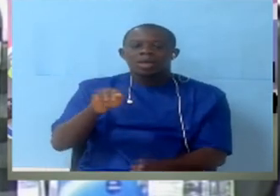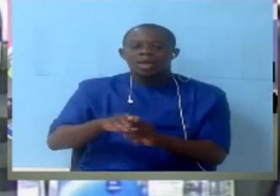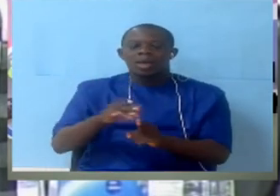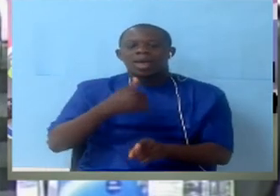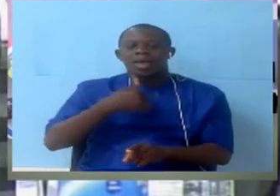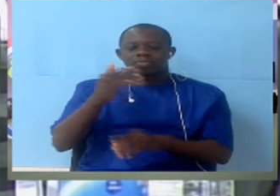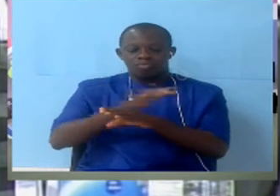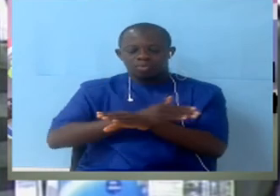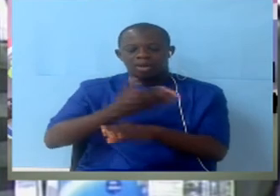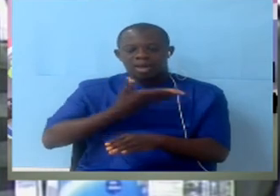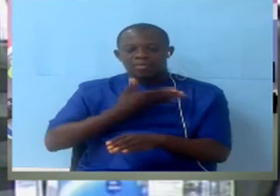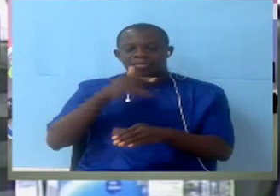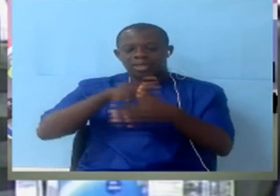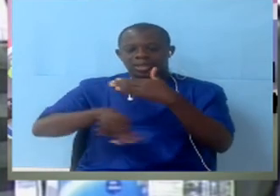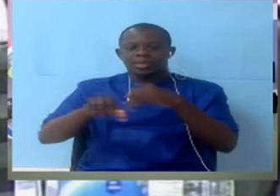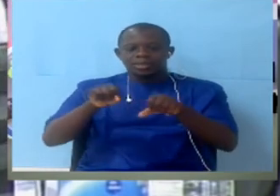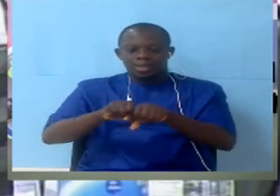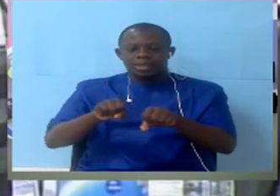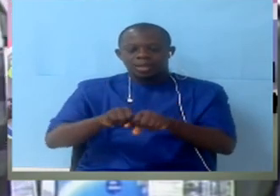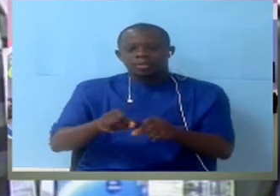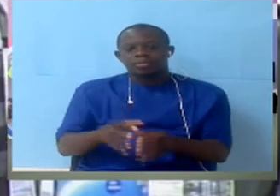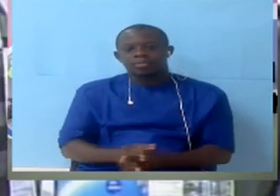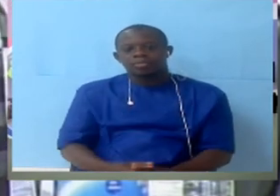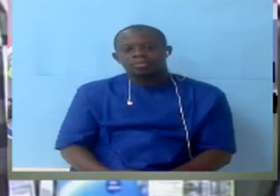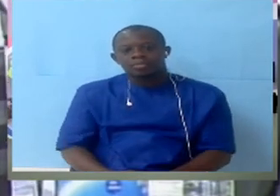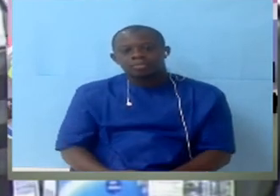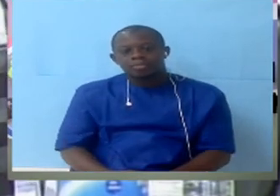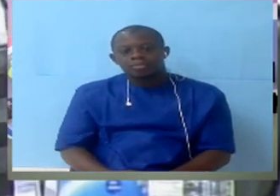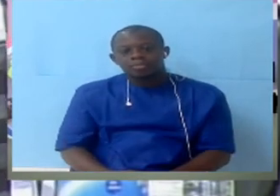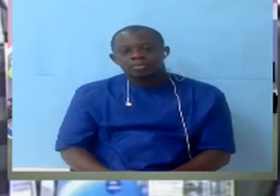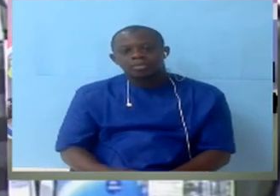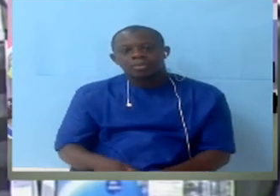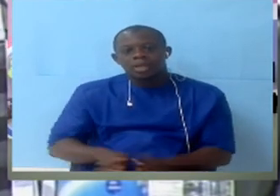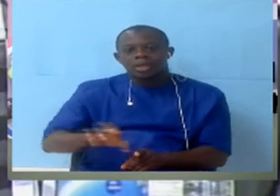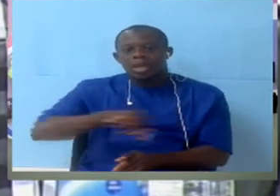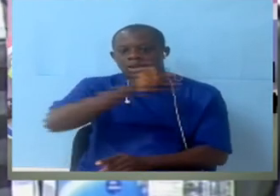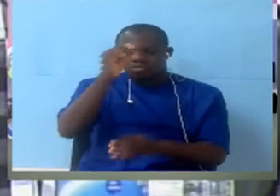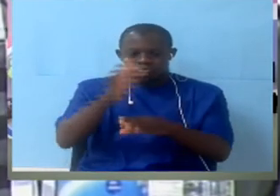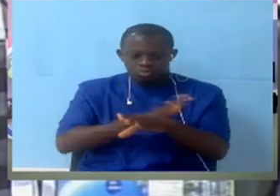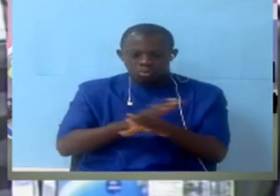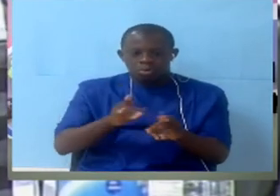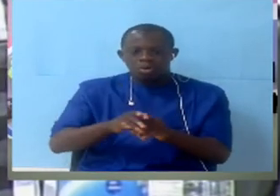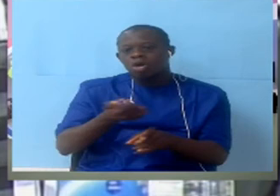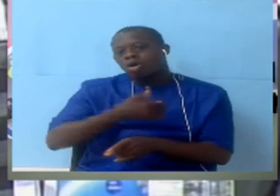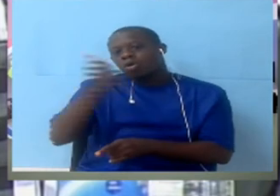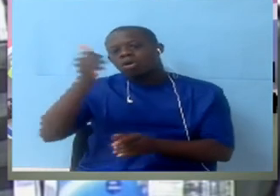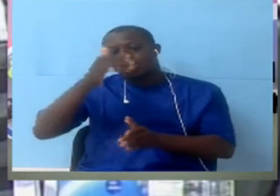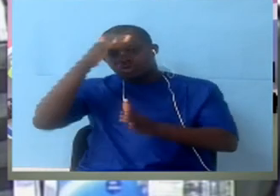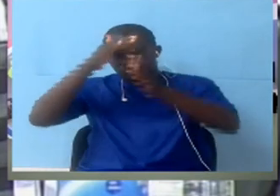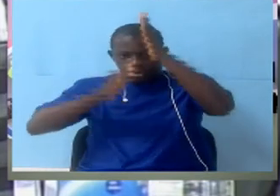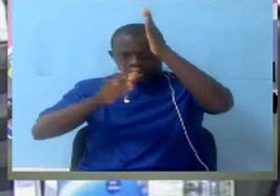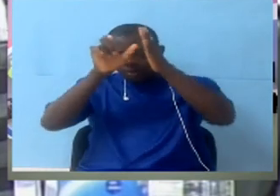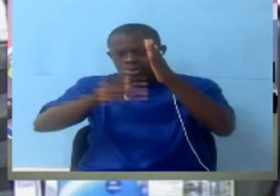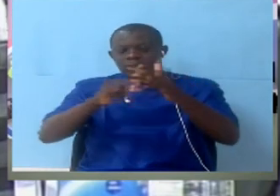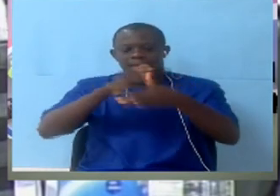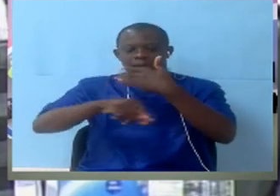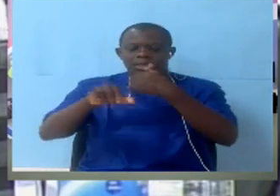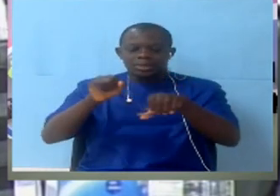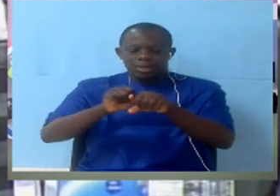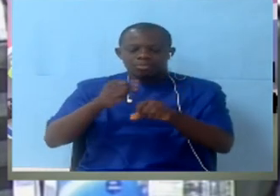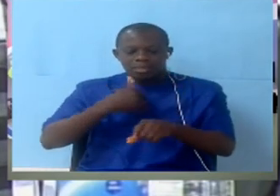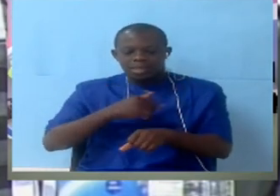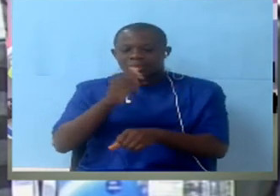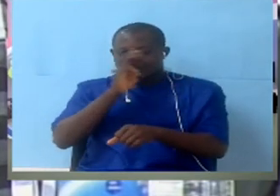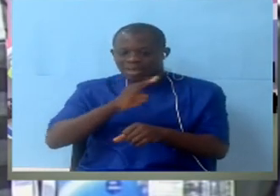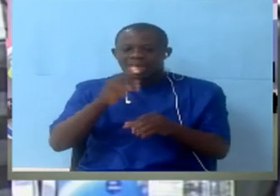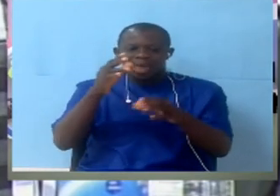they asked me that I was in Senegal. Andu ningambe ex yoro megambe in Senegal. Ni wale kako knife. And the ex-soldiers who were in Senegal, I